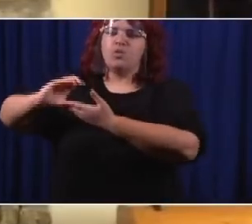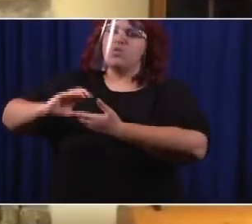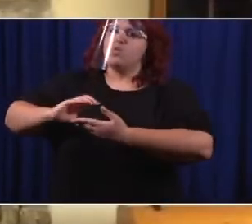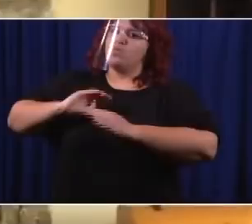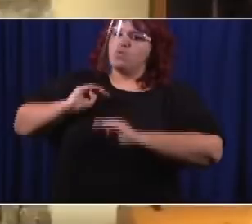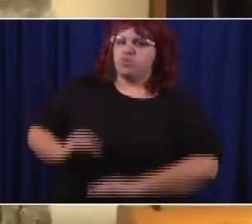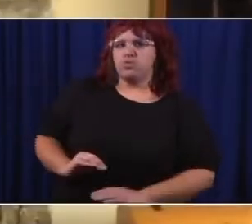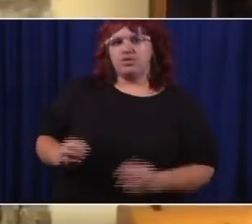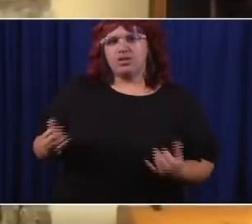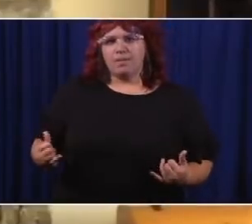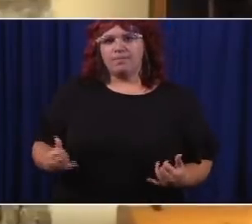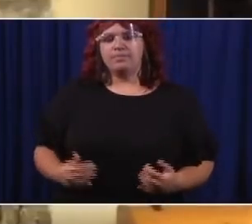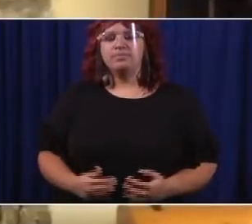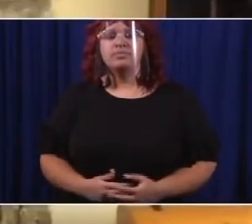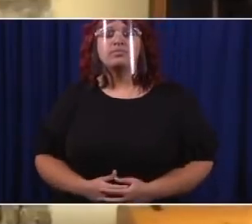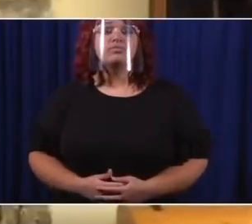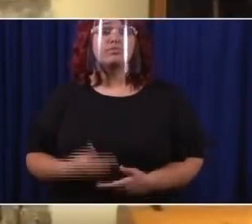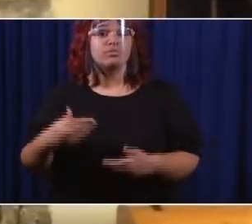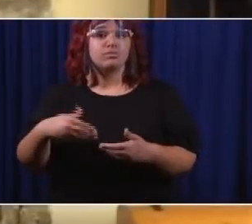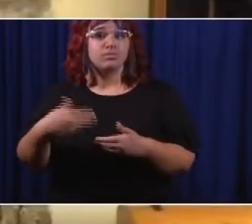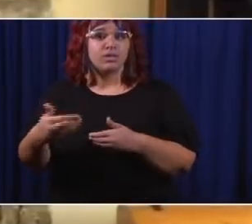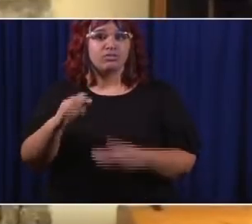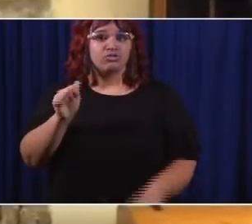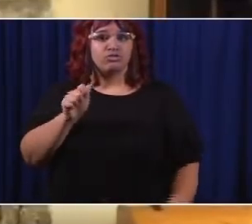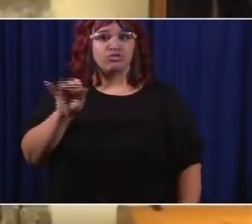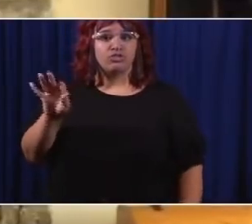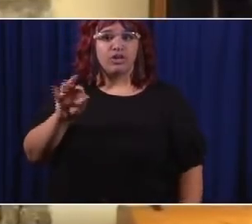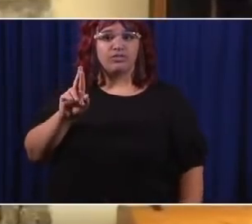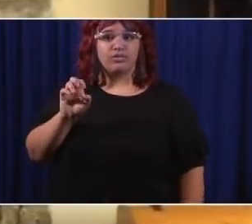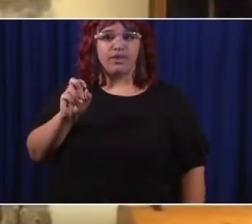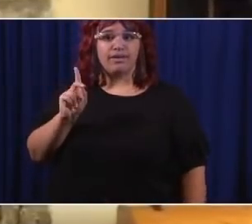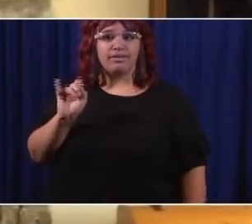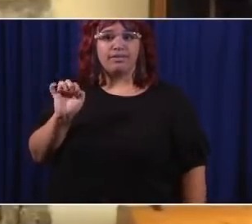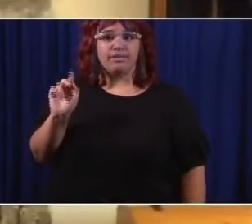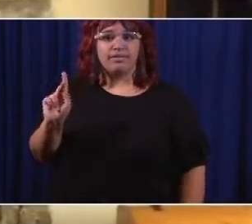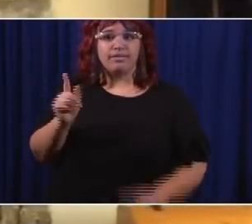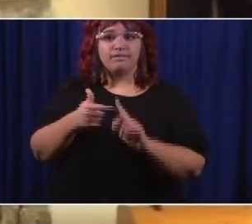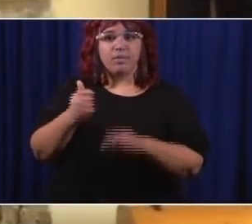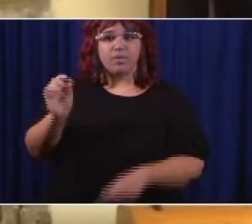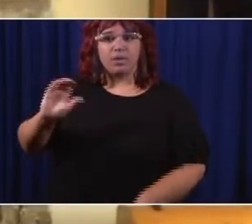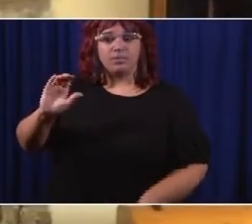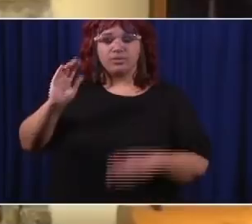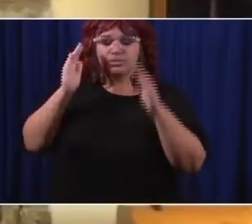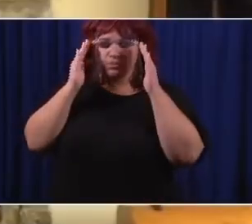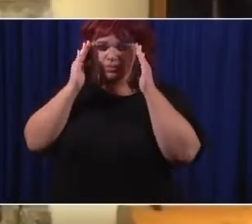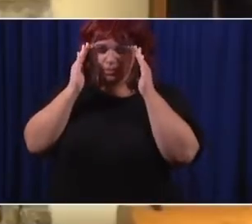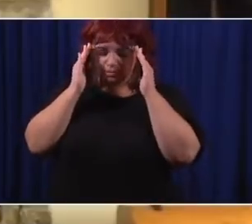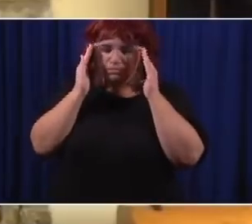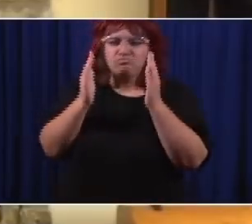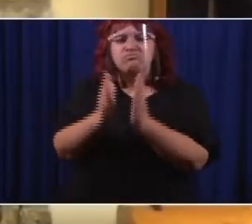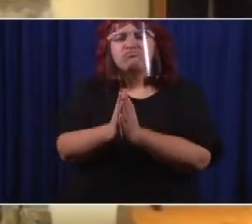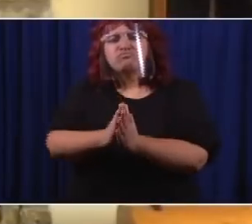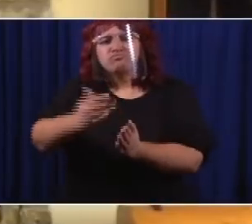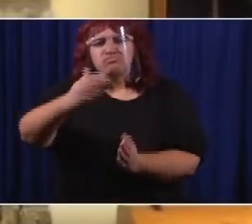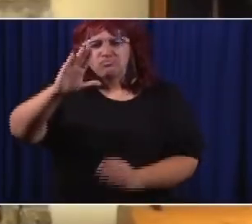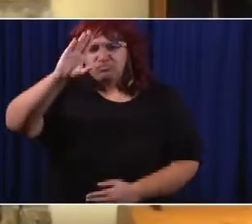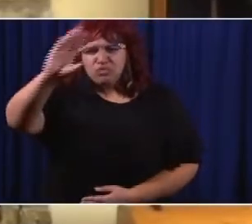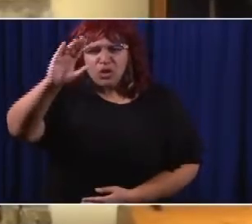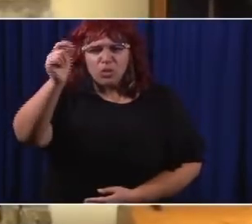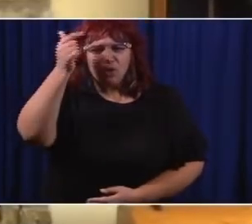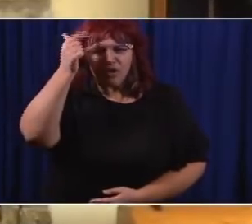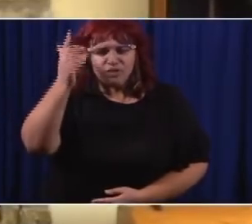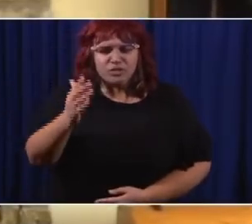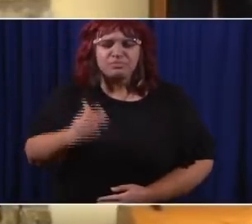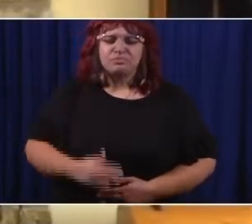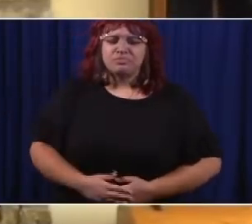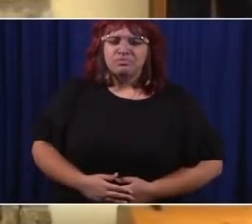question is from Jeff Reddick at WSYX in Columbus. Good afternoon, Governor. This is the last